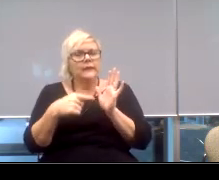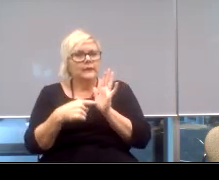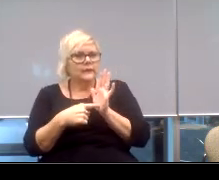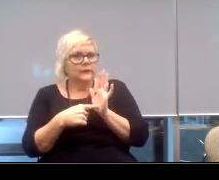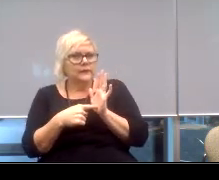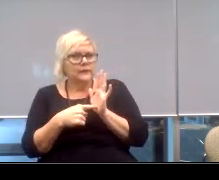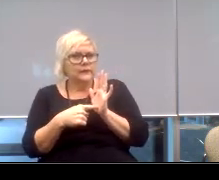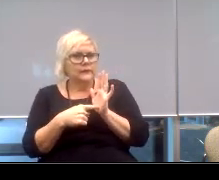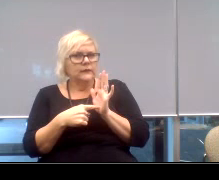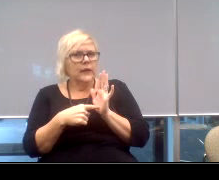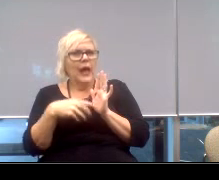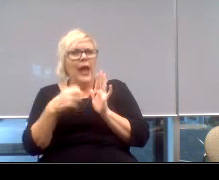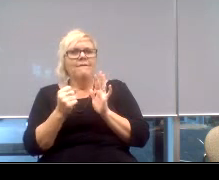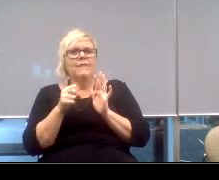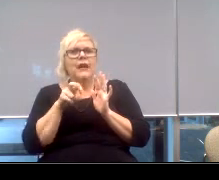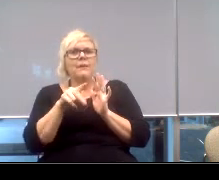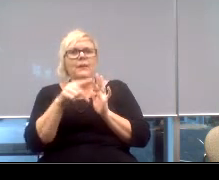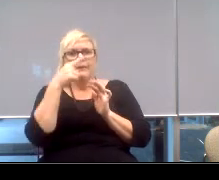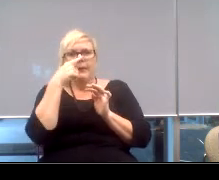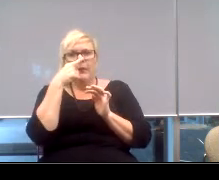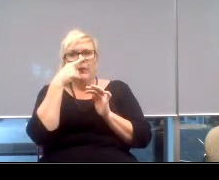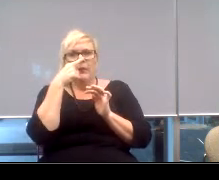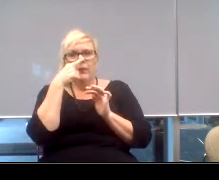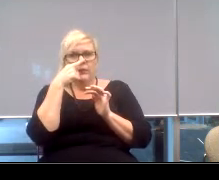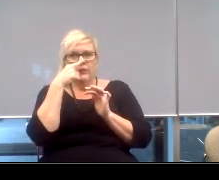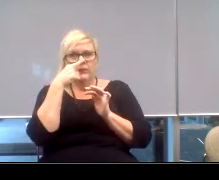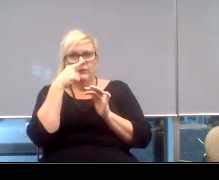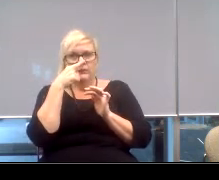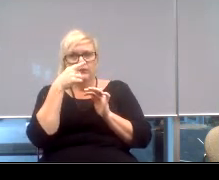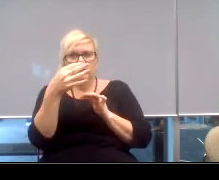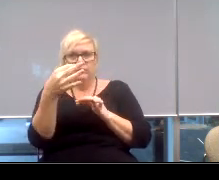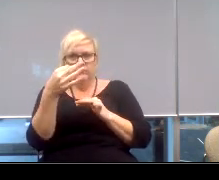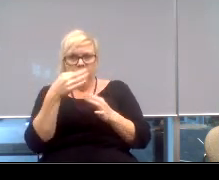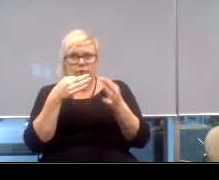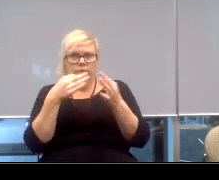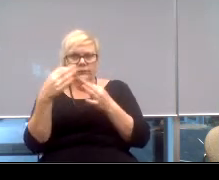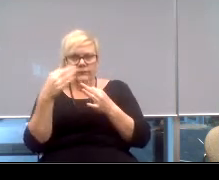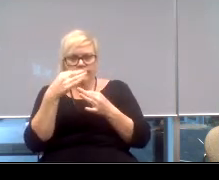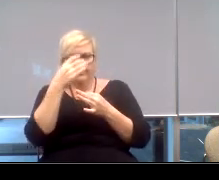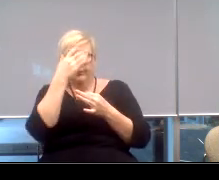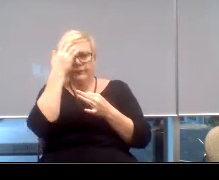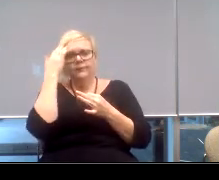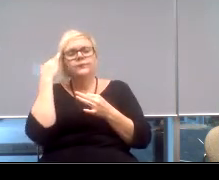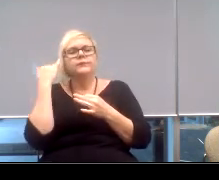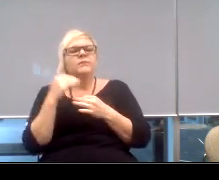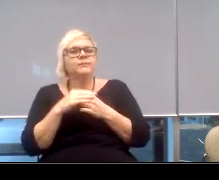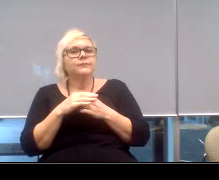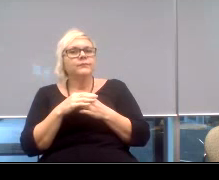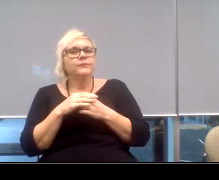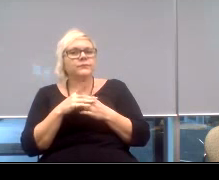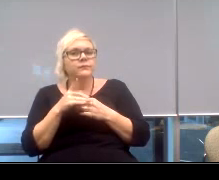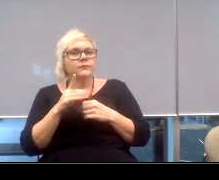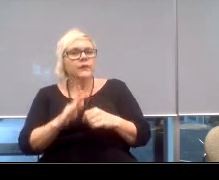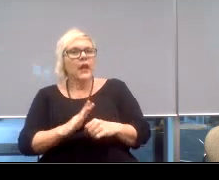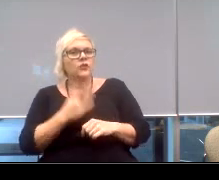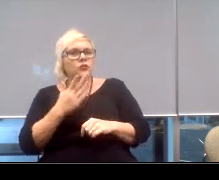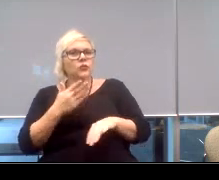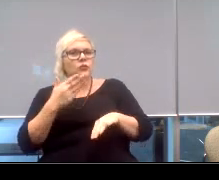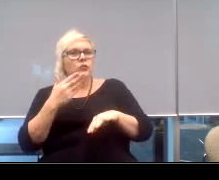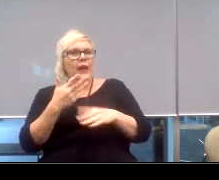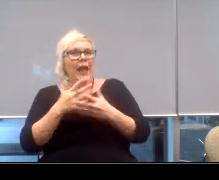of forum members from the collaborative who are also interested in the